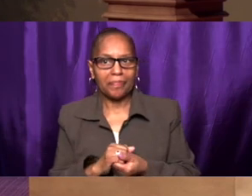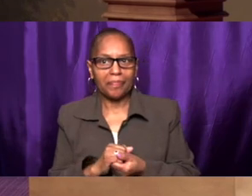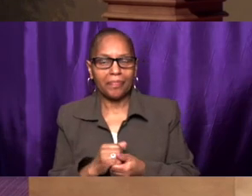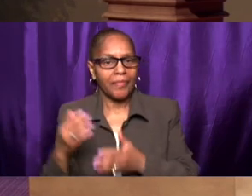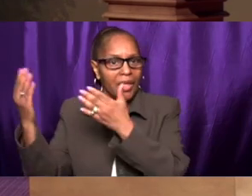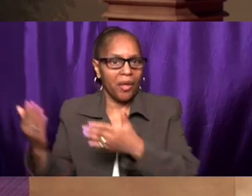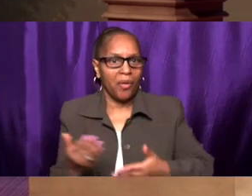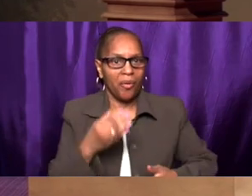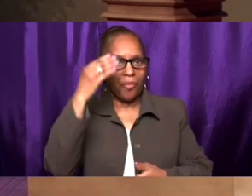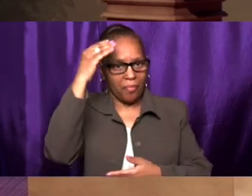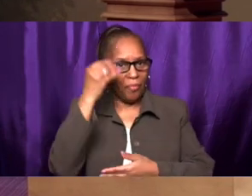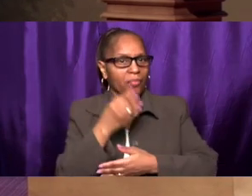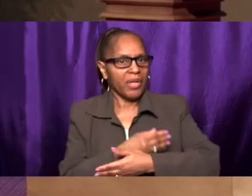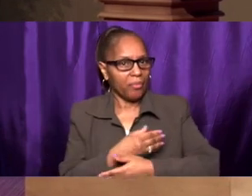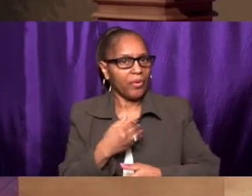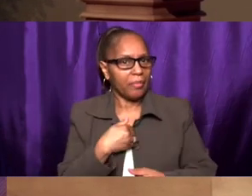bring the boy to me.